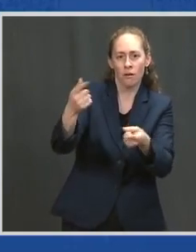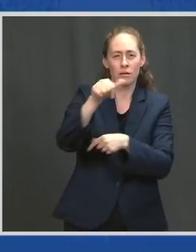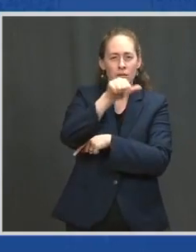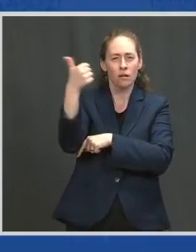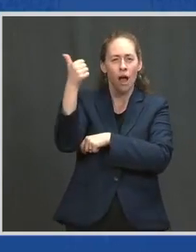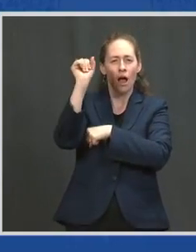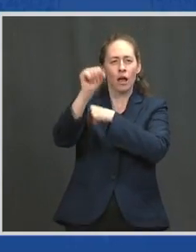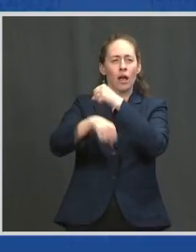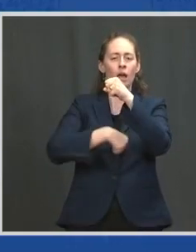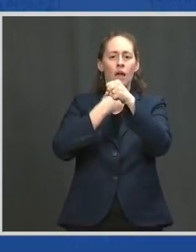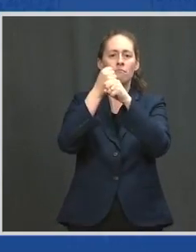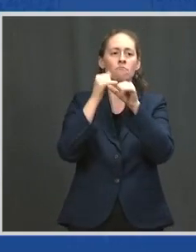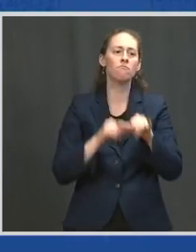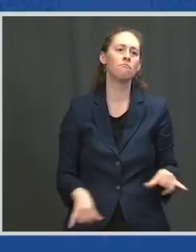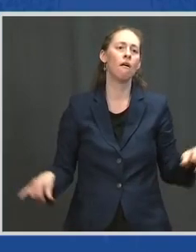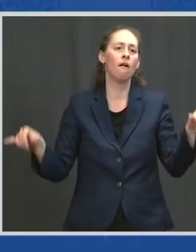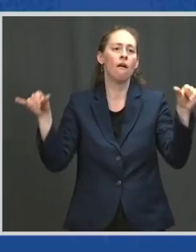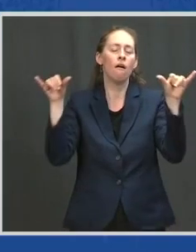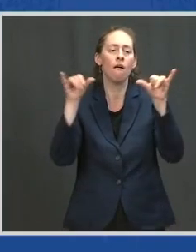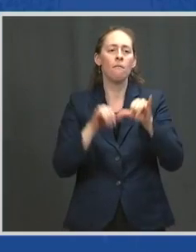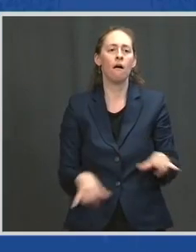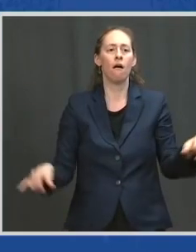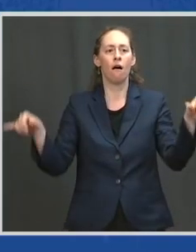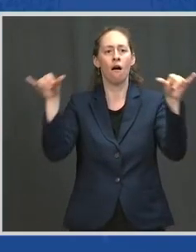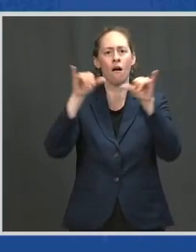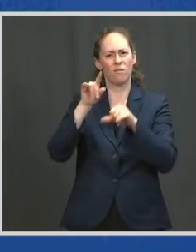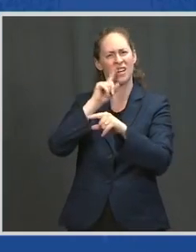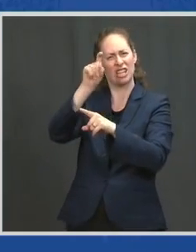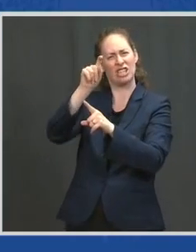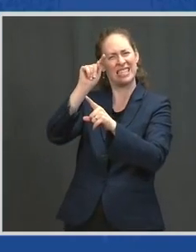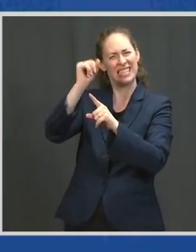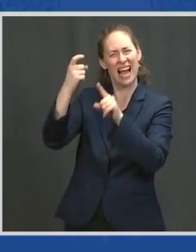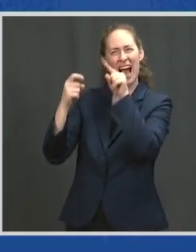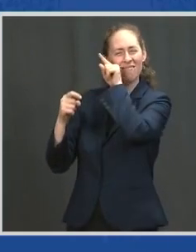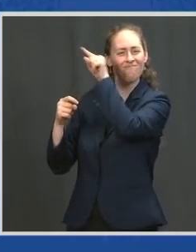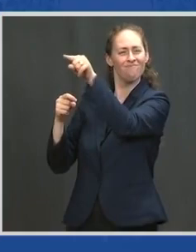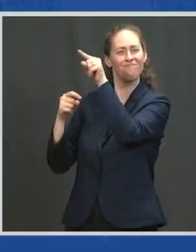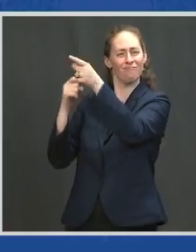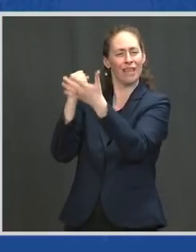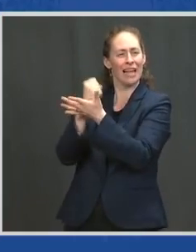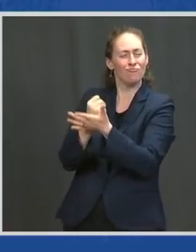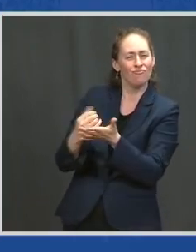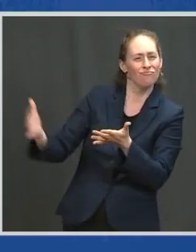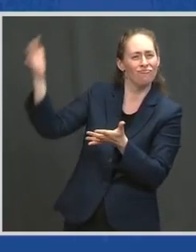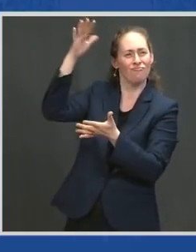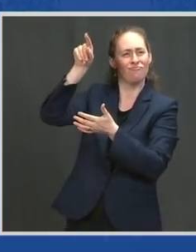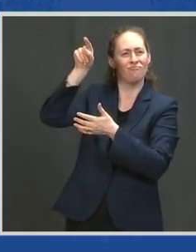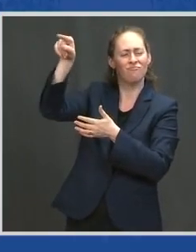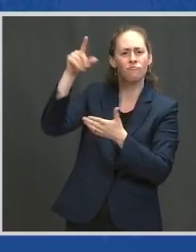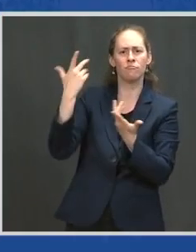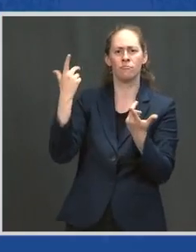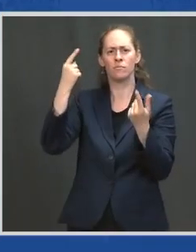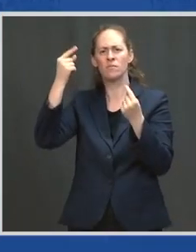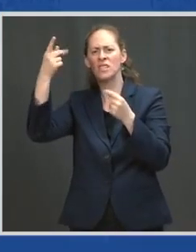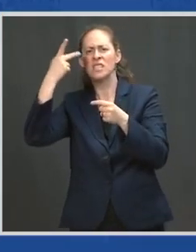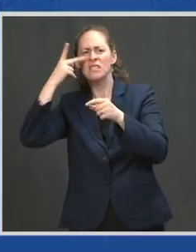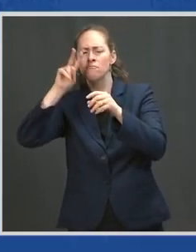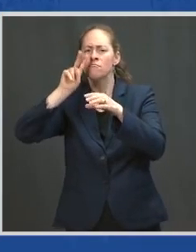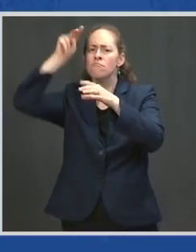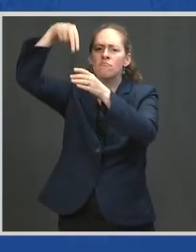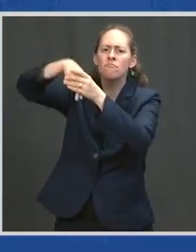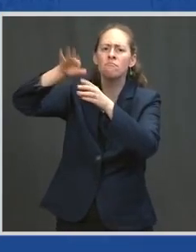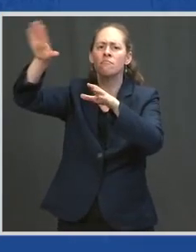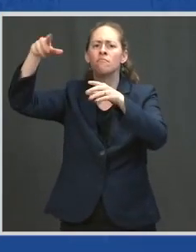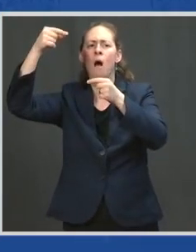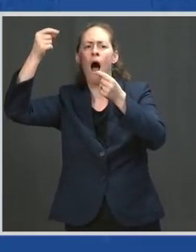be increasing the number of agents. Not hounding anyone, just being able to get access to information and shut down all the tax